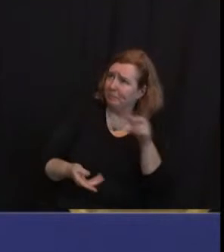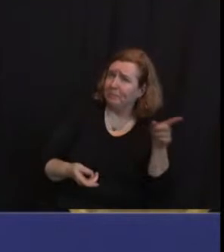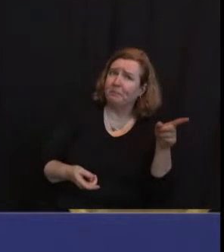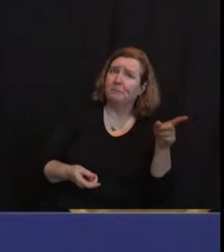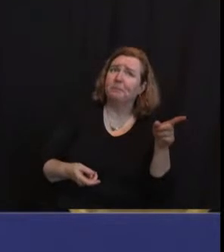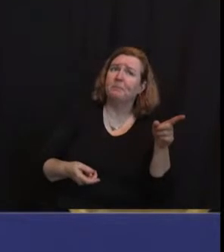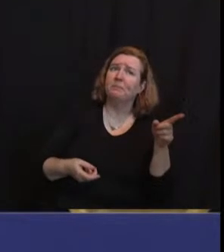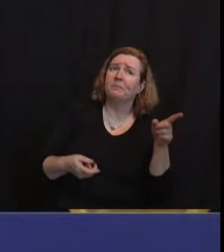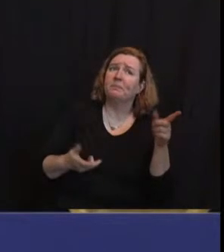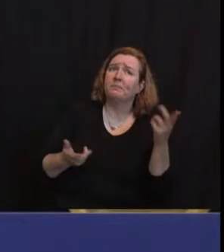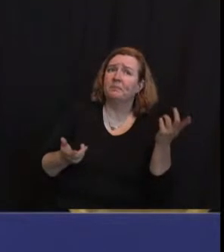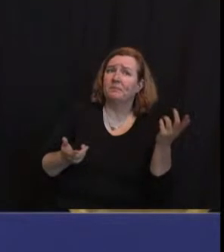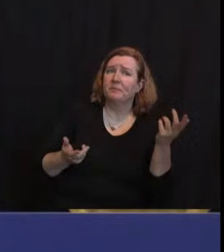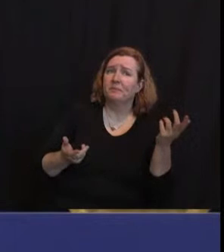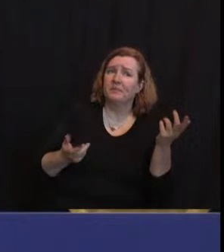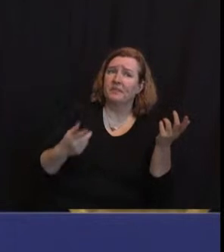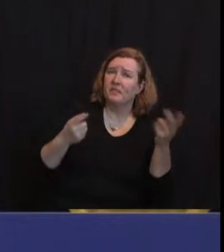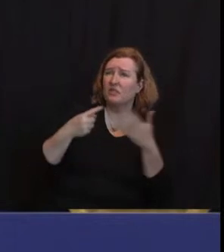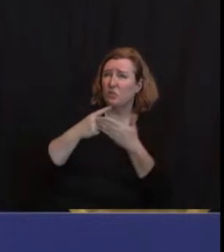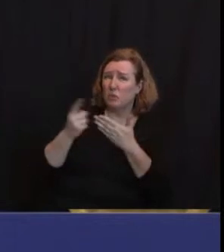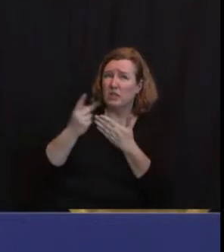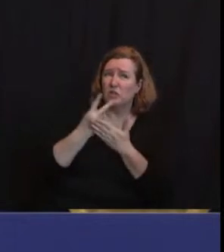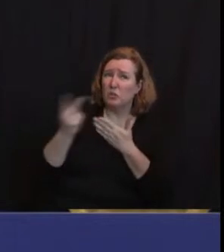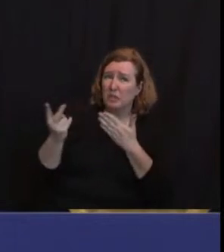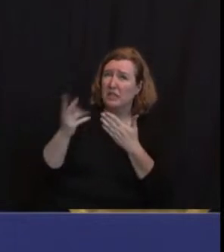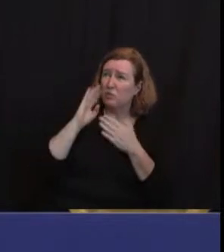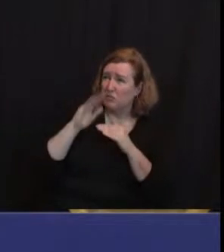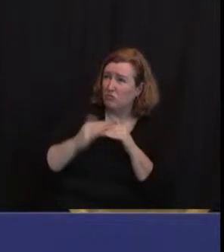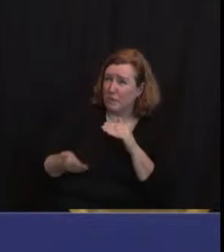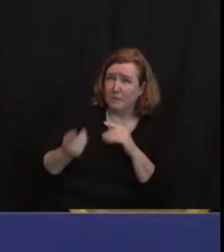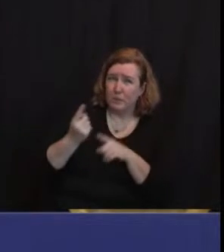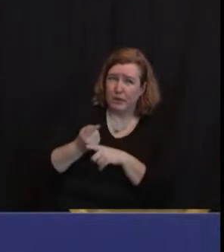next week, and I believe the following week as well.